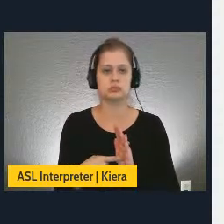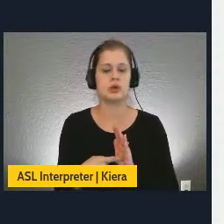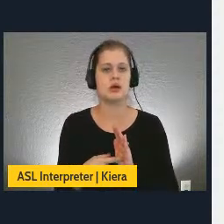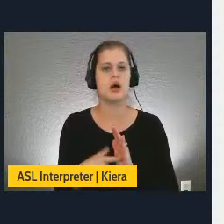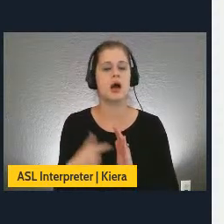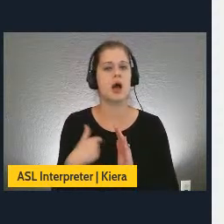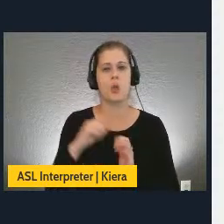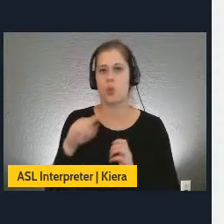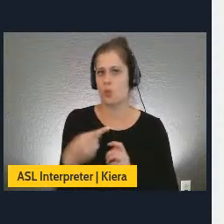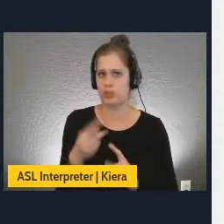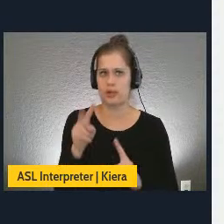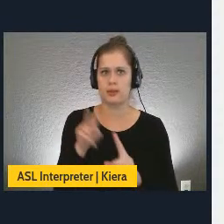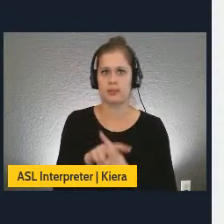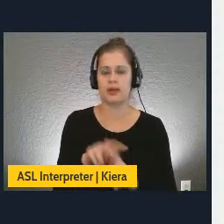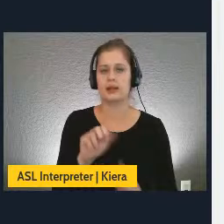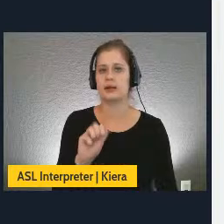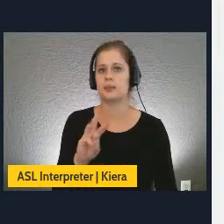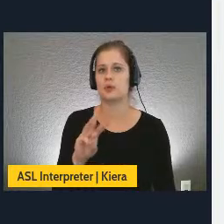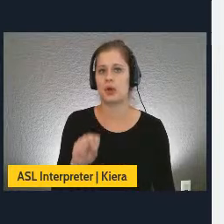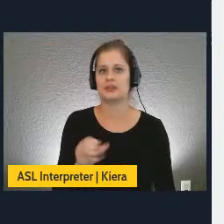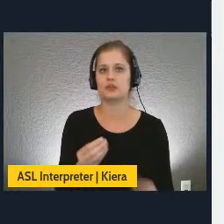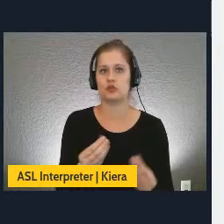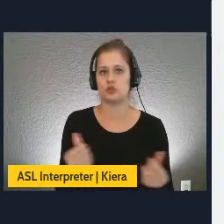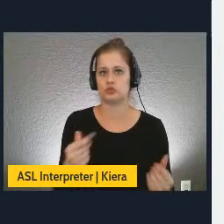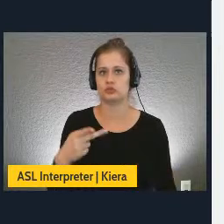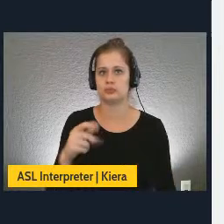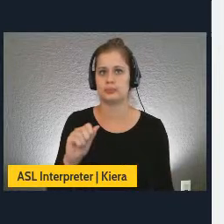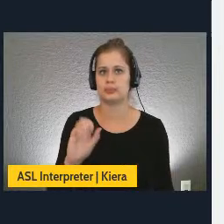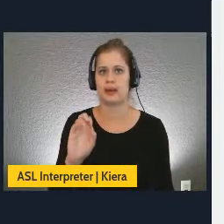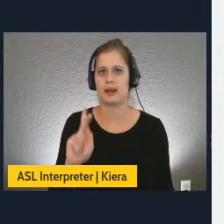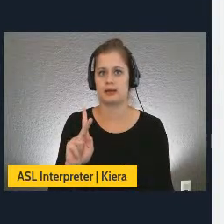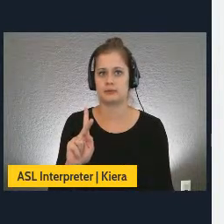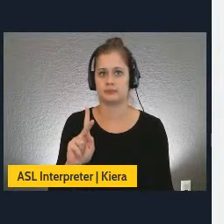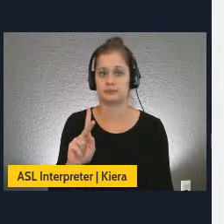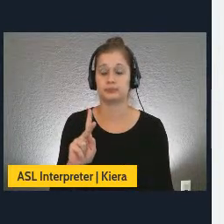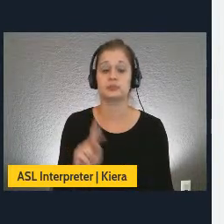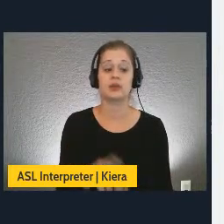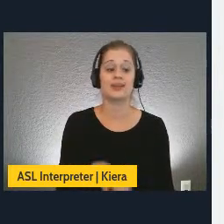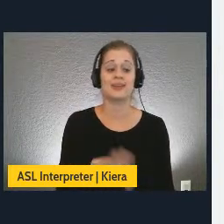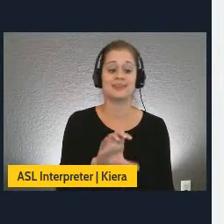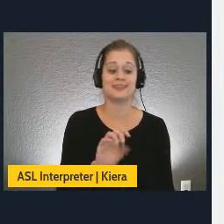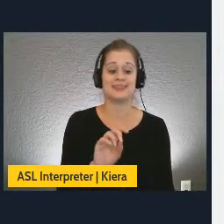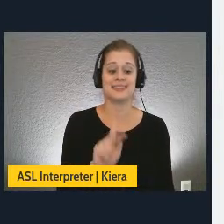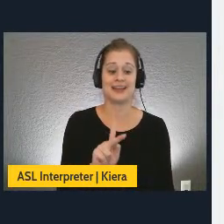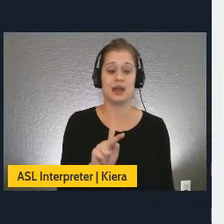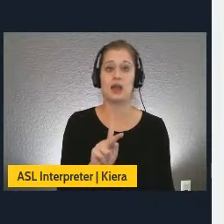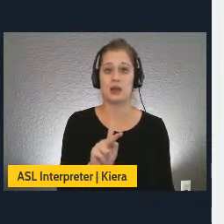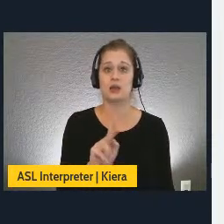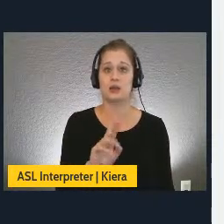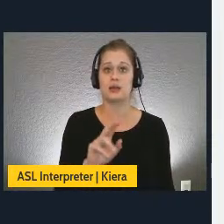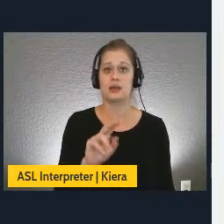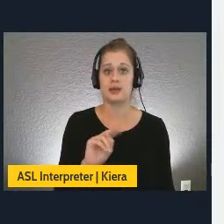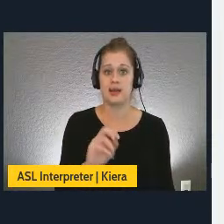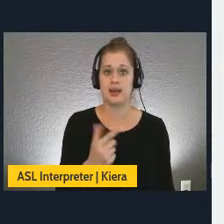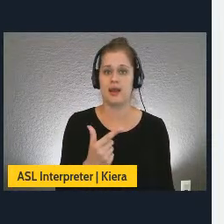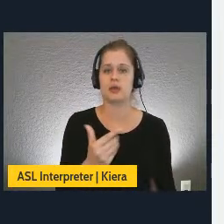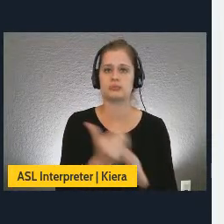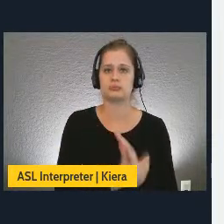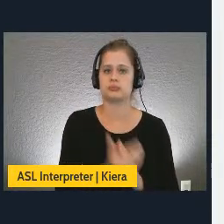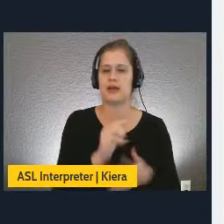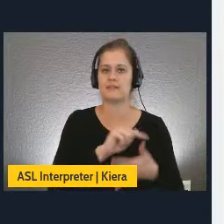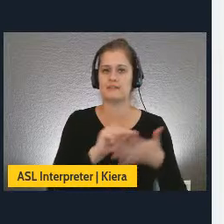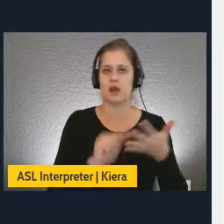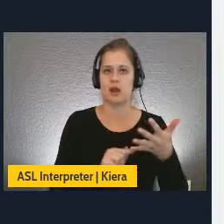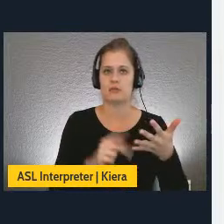only applied the AWS Solutions pack. Out of the box, CDK-nag has 5 different packs. The AWS